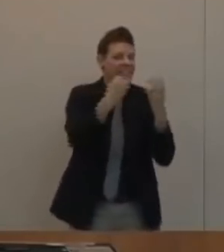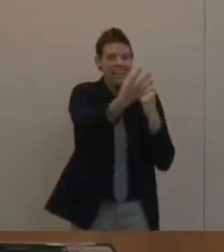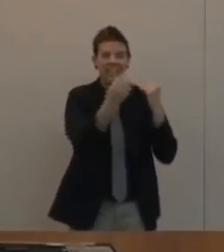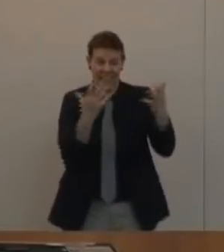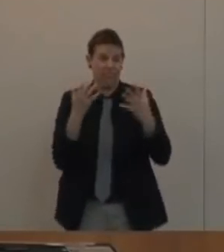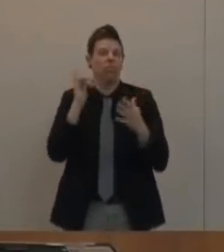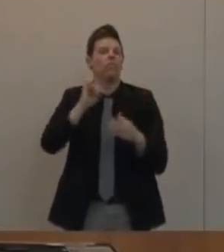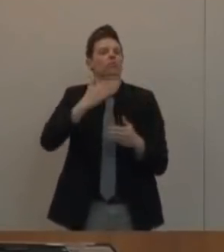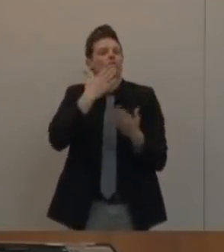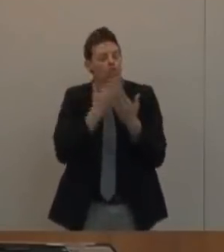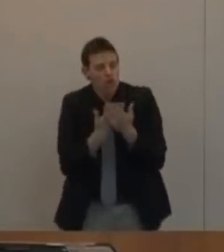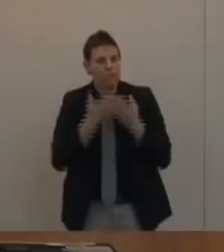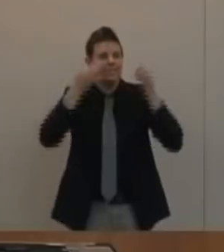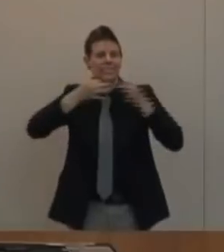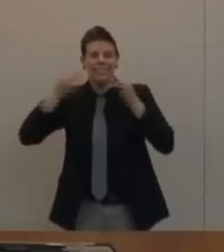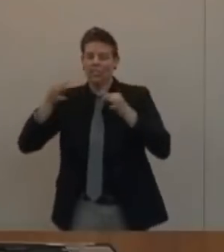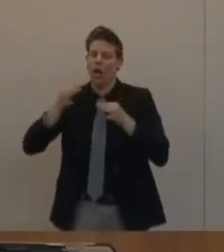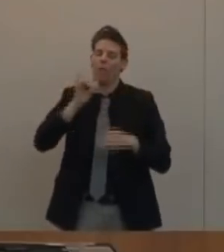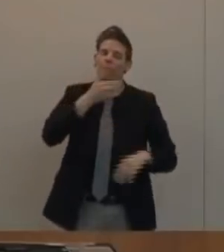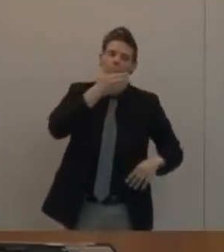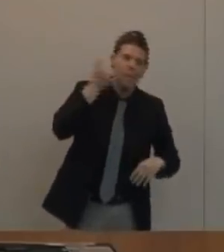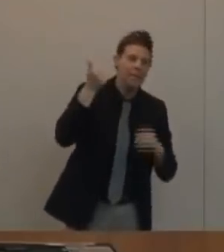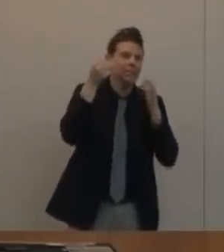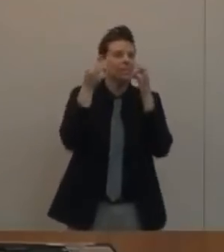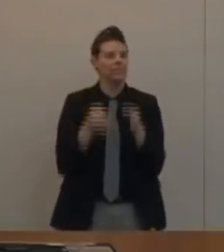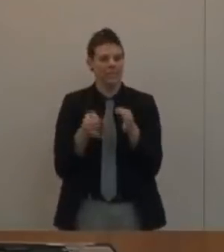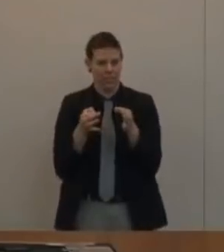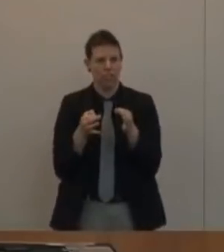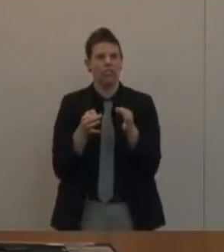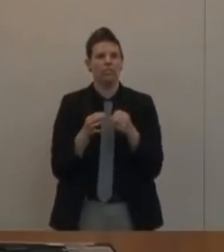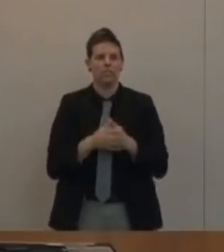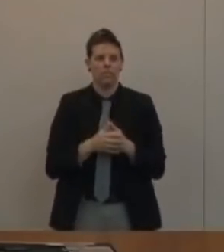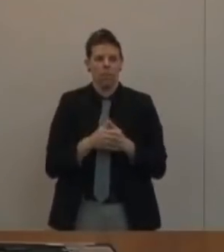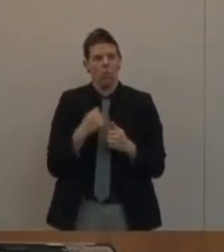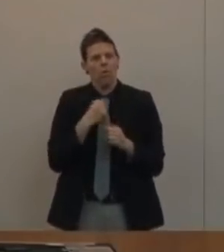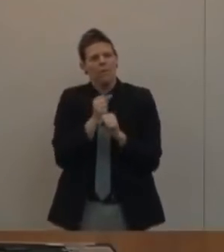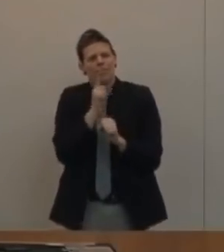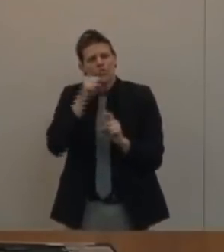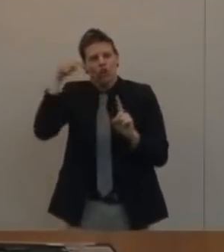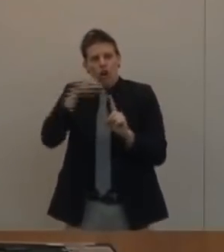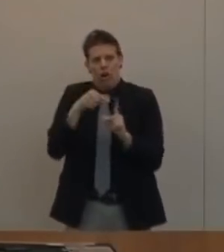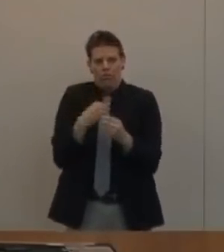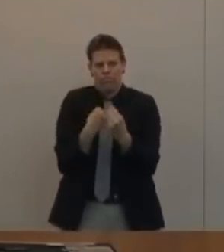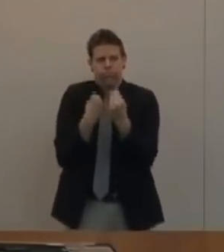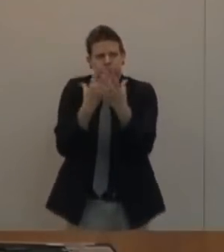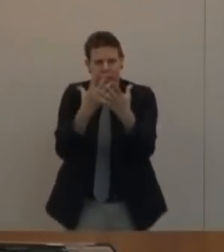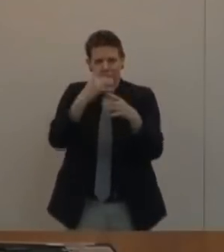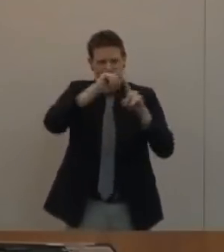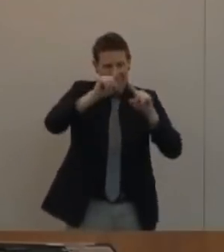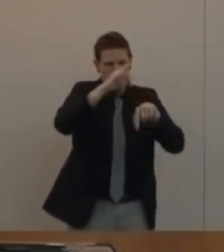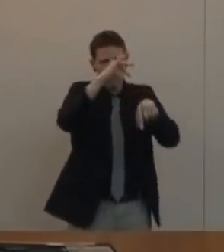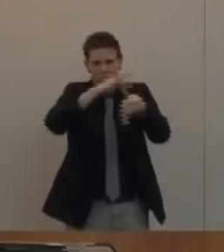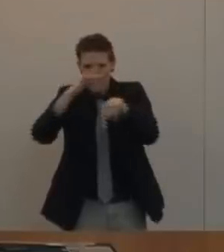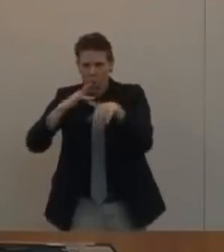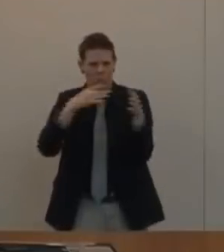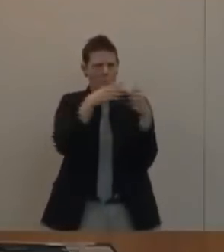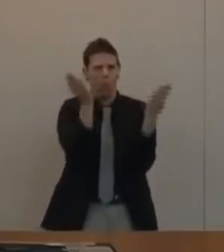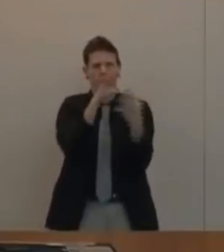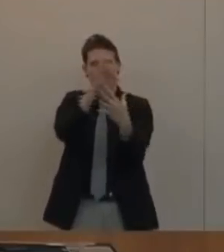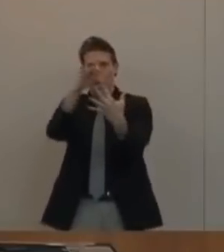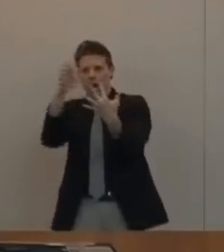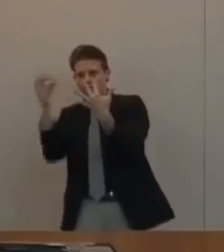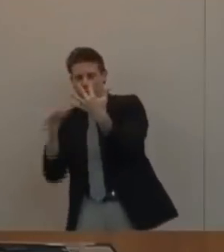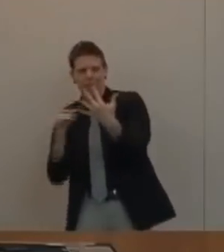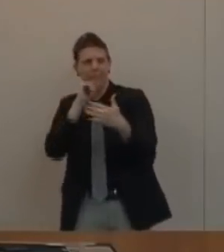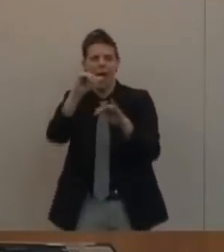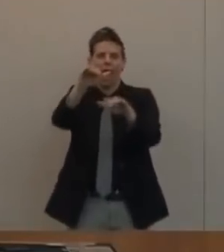the best decision is making sure that we provide as many resources as we can to provide